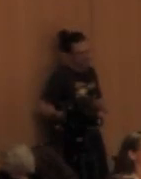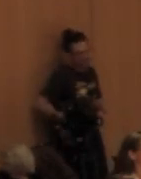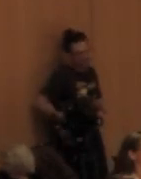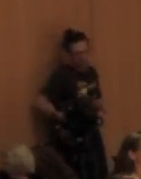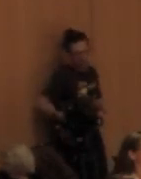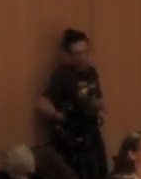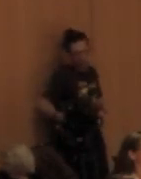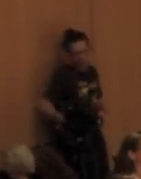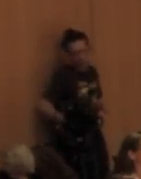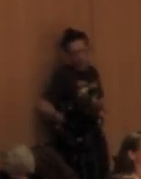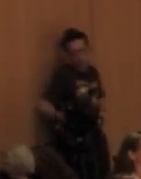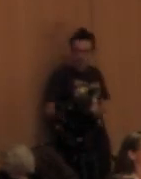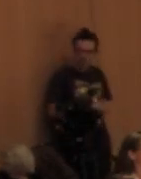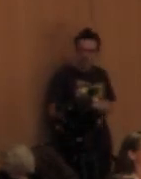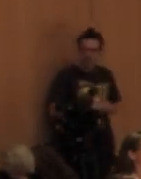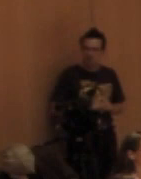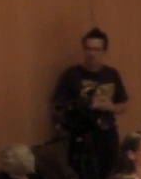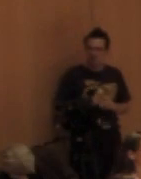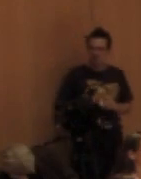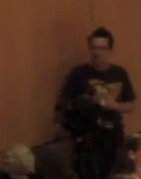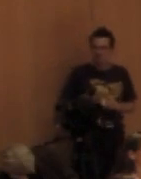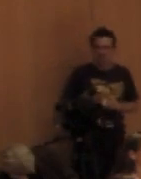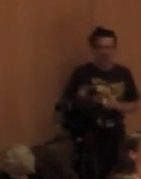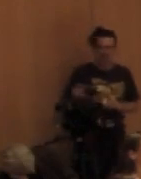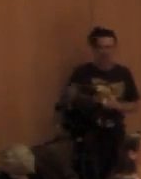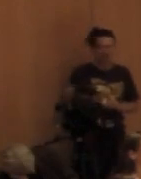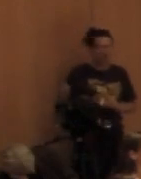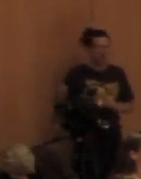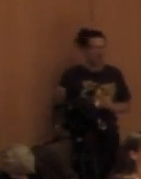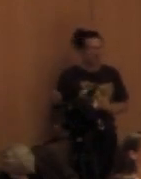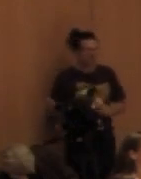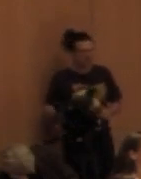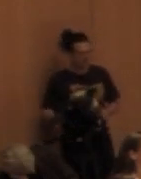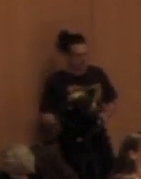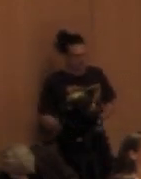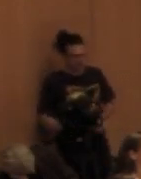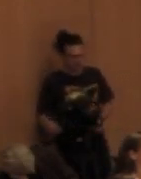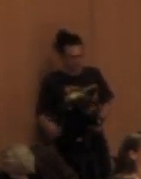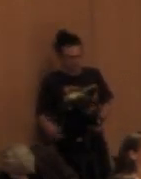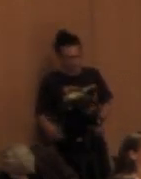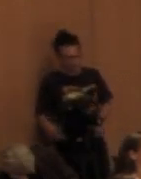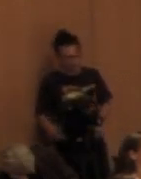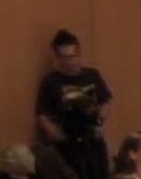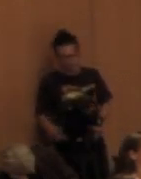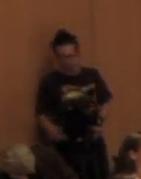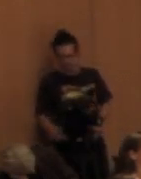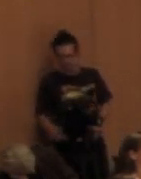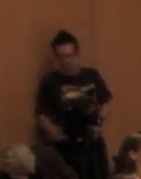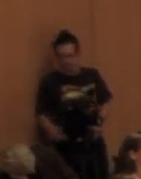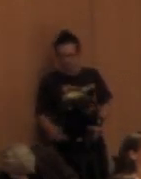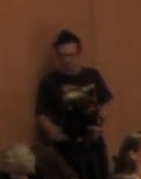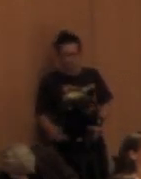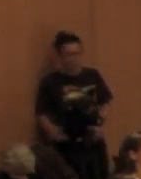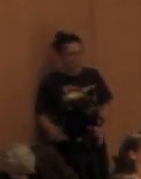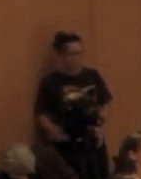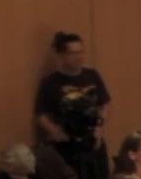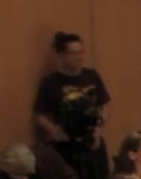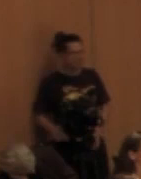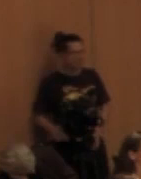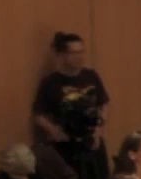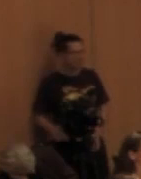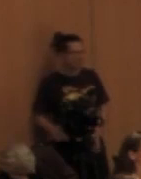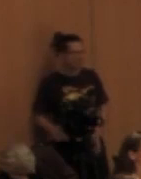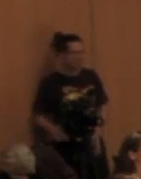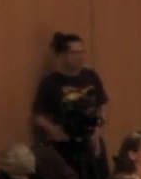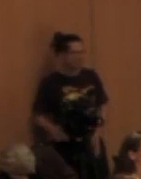150 times it appears in that um that first play and and I noticed one of another reason why I was like we have